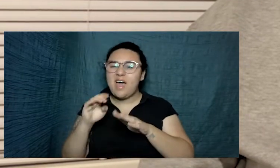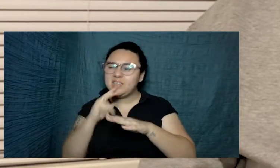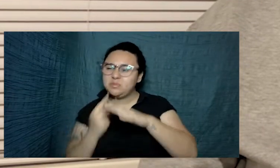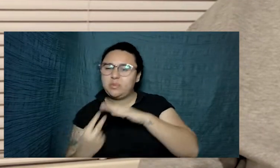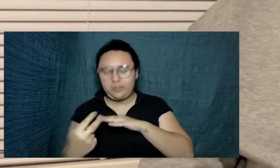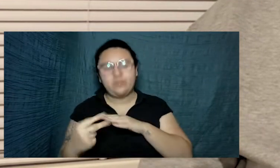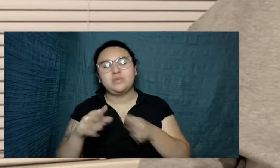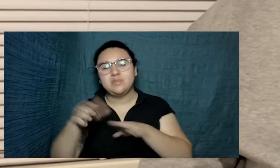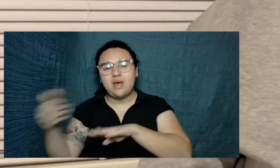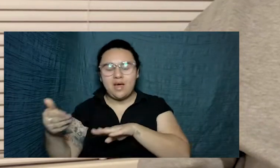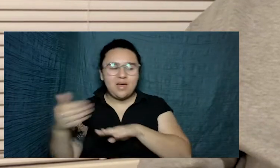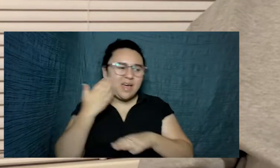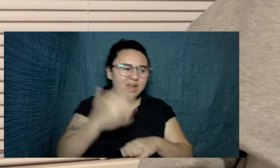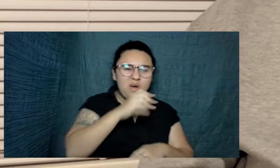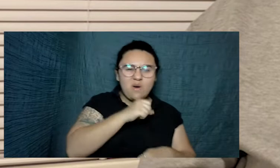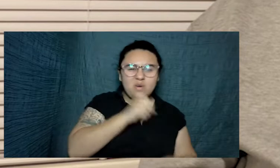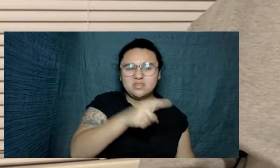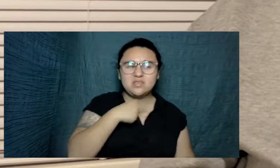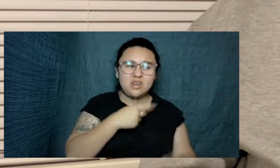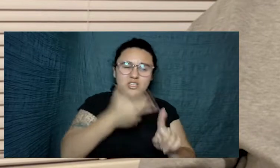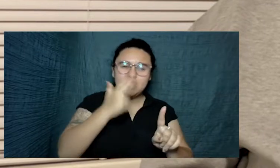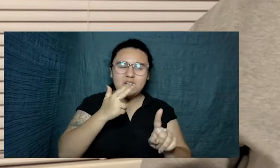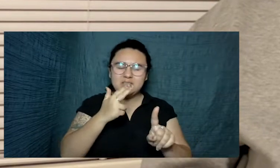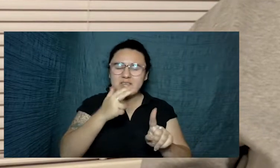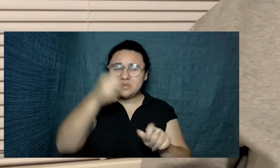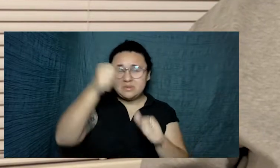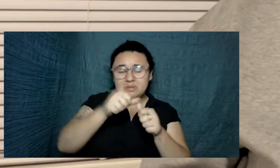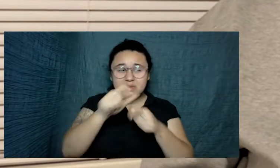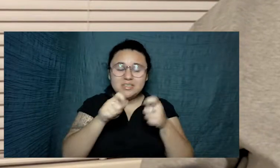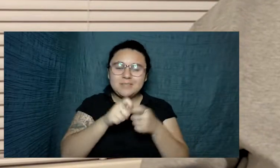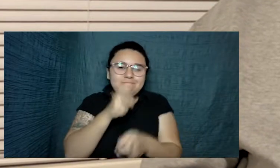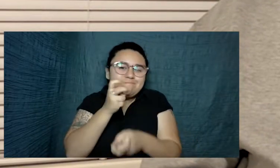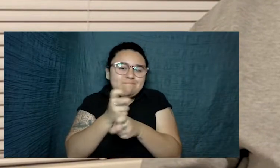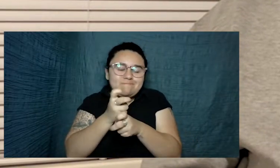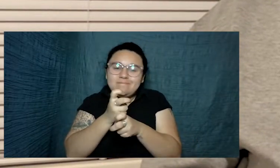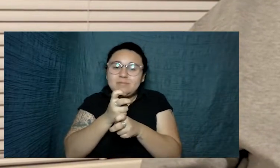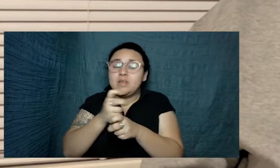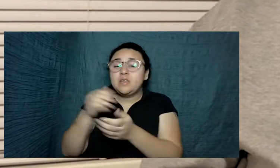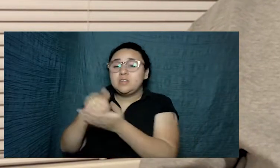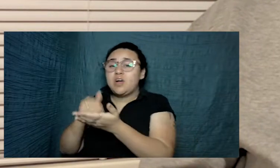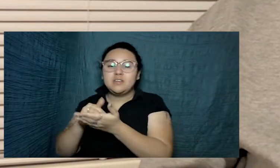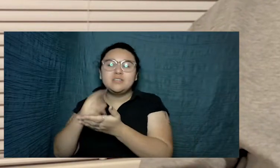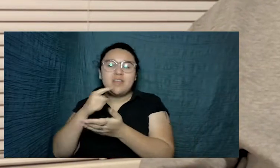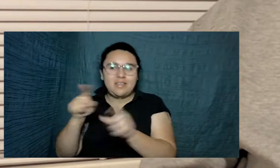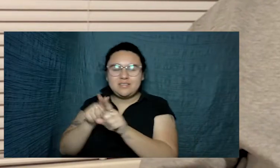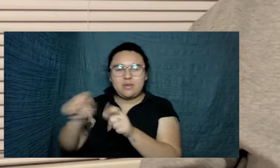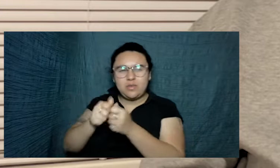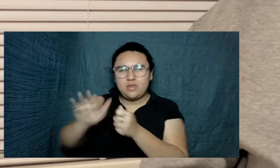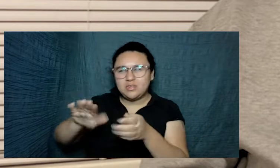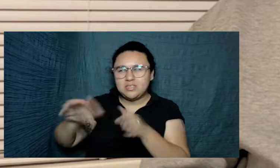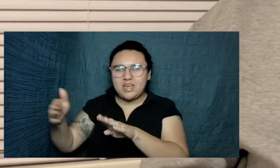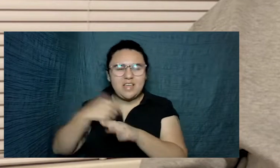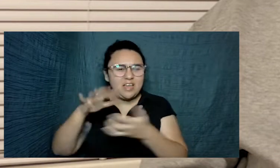age male when I shot him. Have trouble now recalling the details. Docs say I do the same thing with your death, that sometimes I